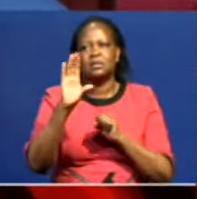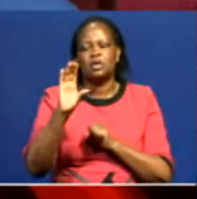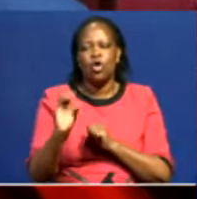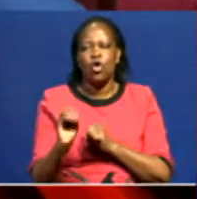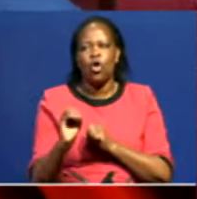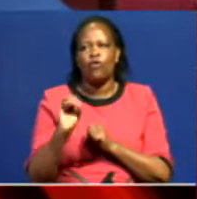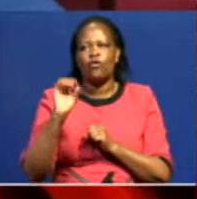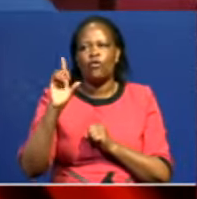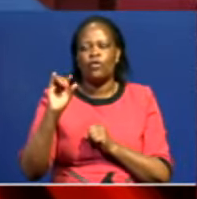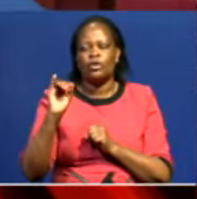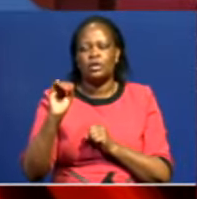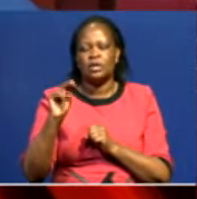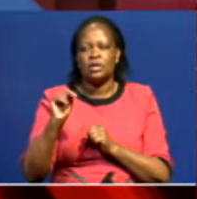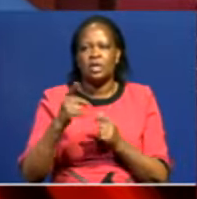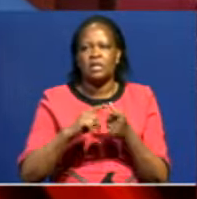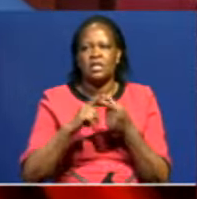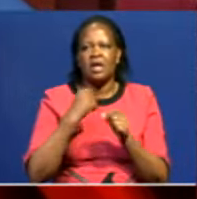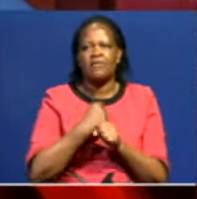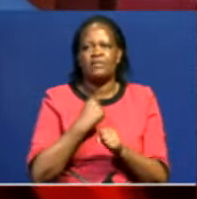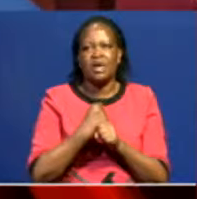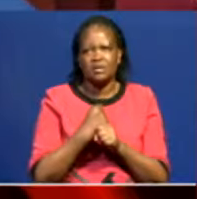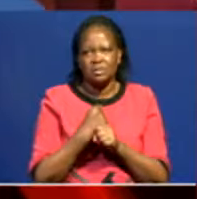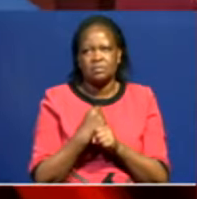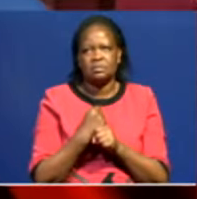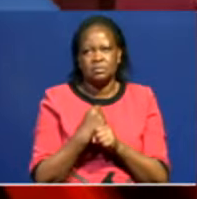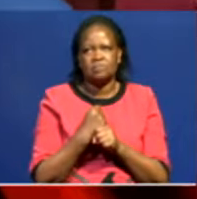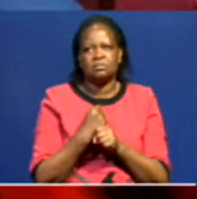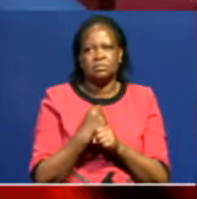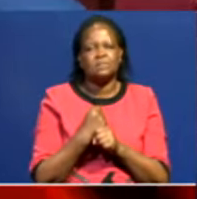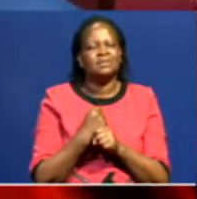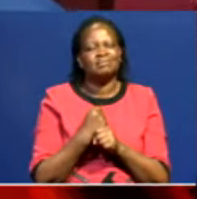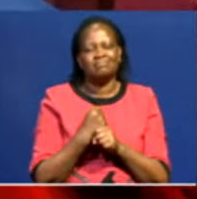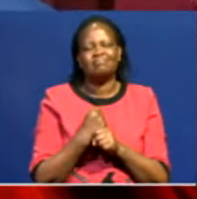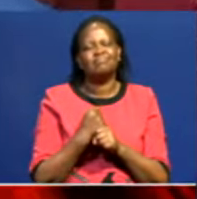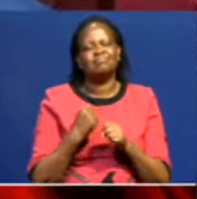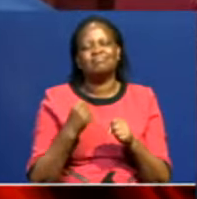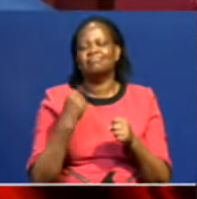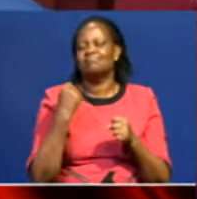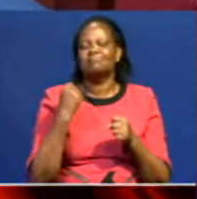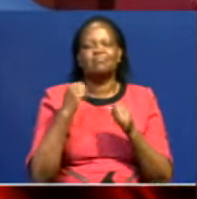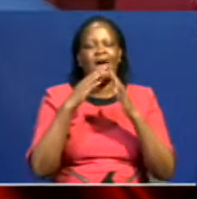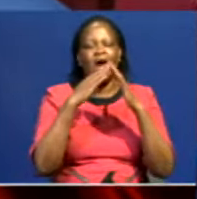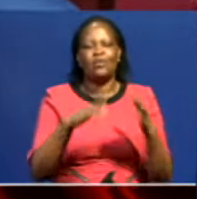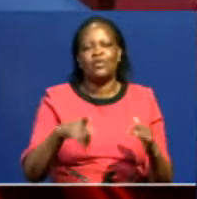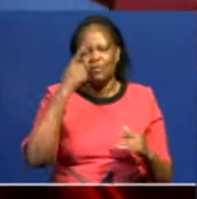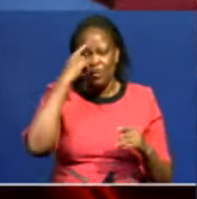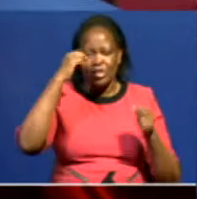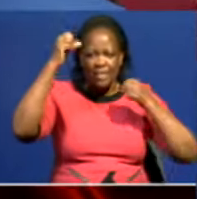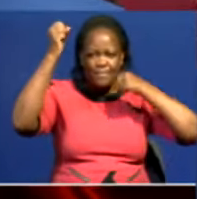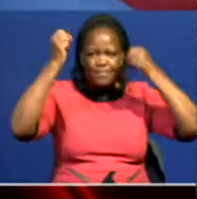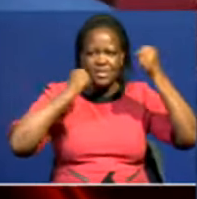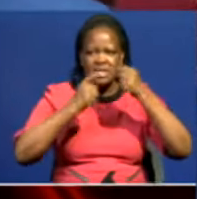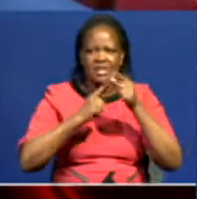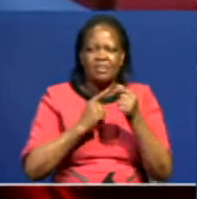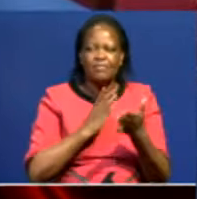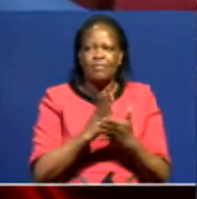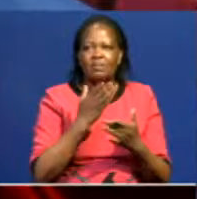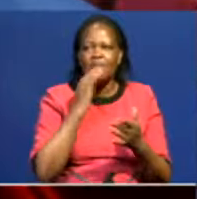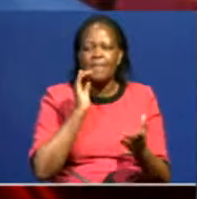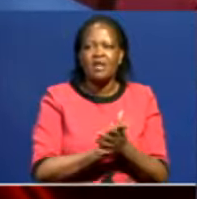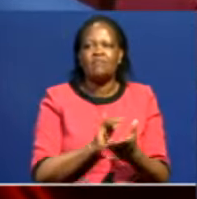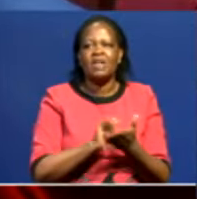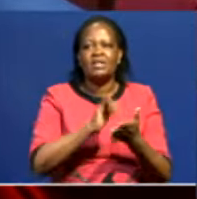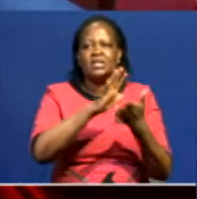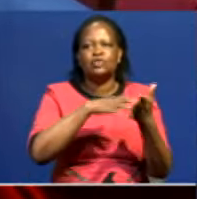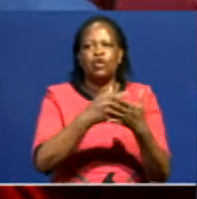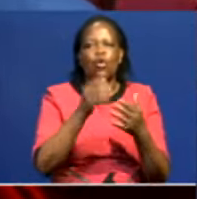Liaison. So they have also done some Asukuk for military houses. So it is something that is already being proven, and we believe that this structure will be